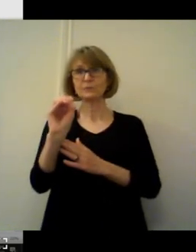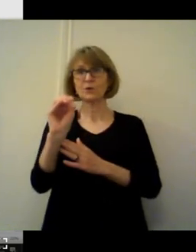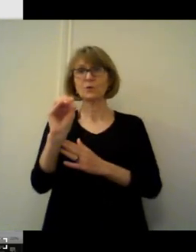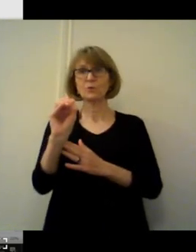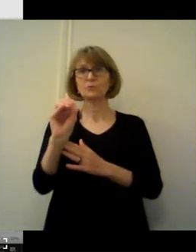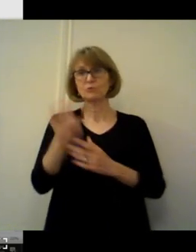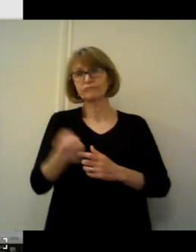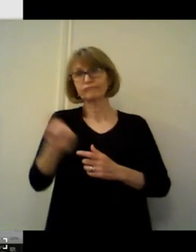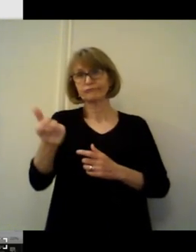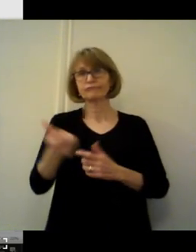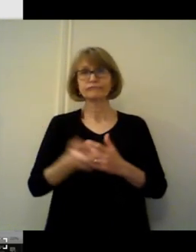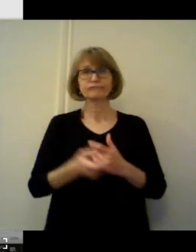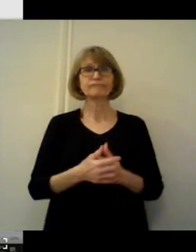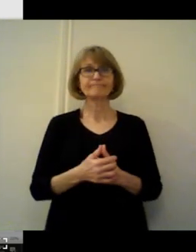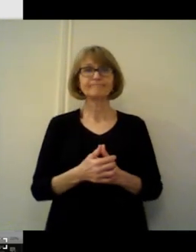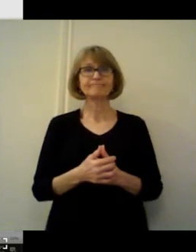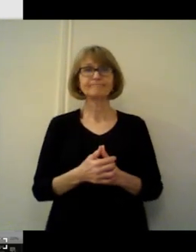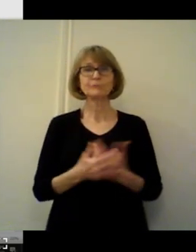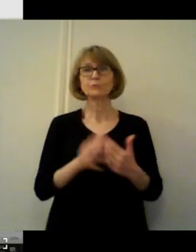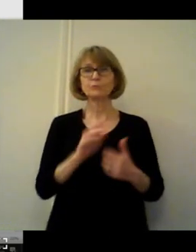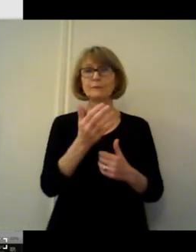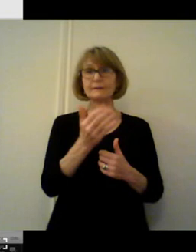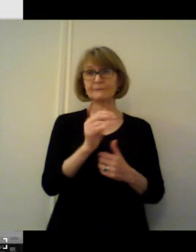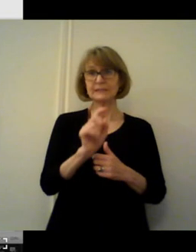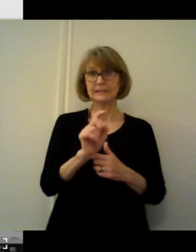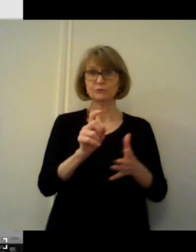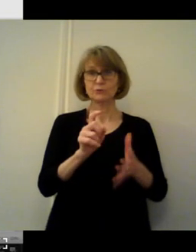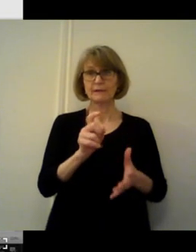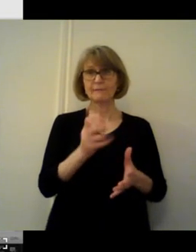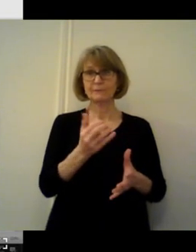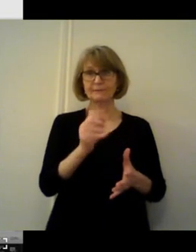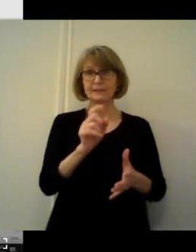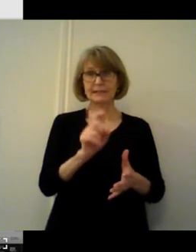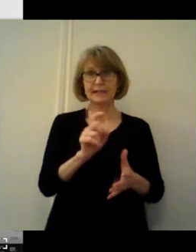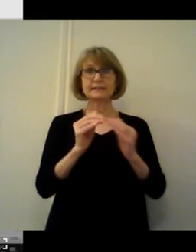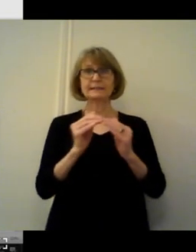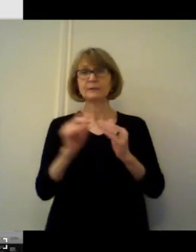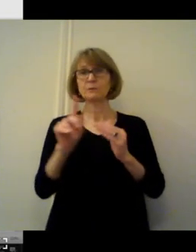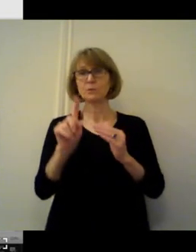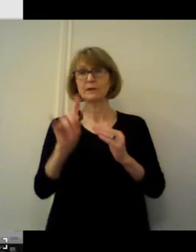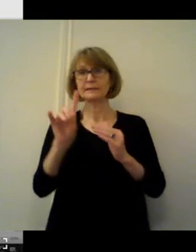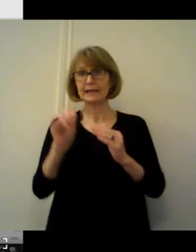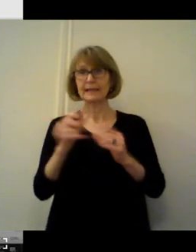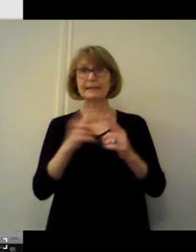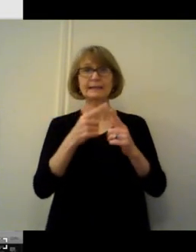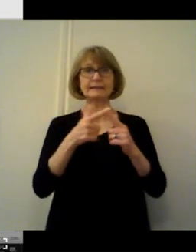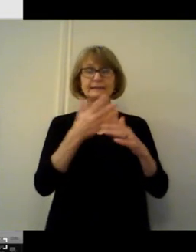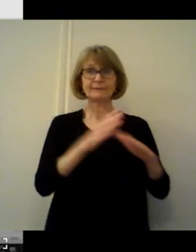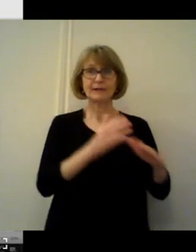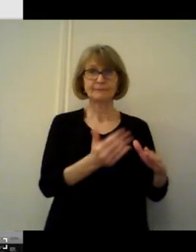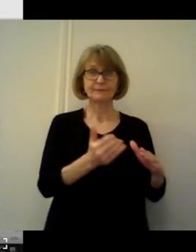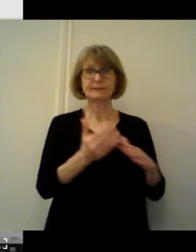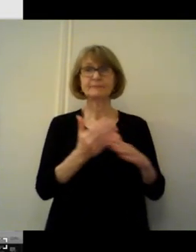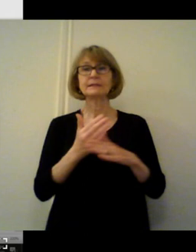out. So bring down your 15x equals 180. And then we're going to divide by 15.